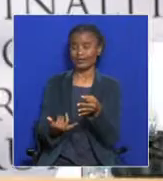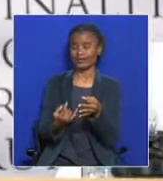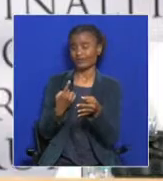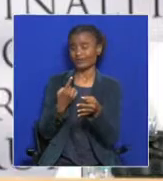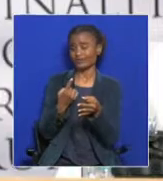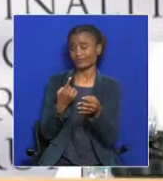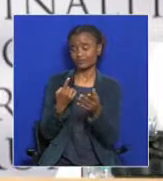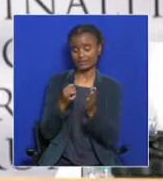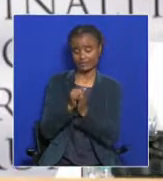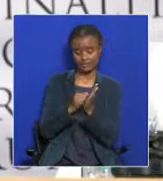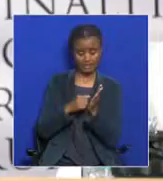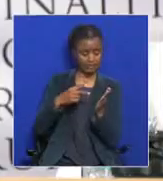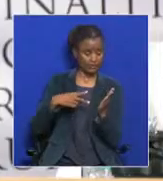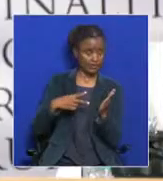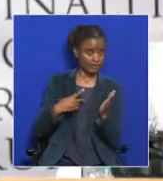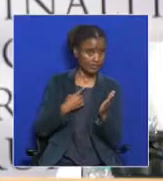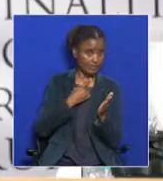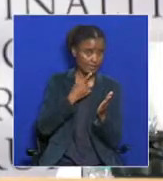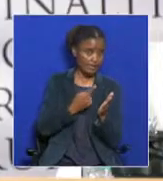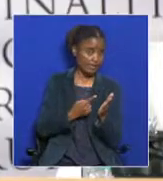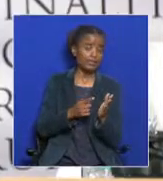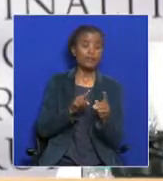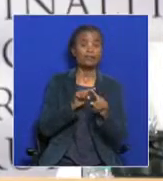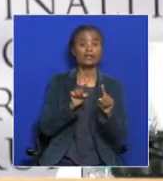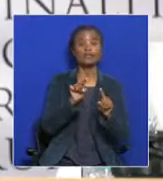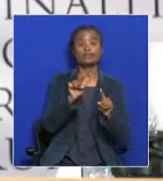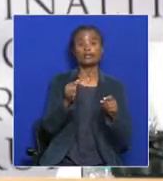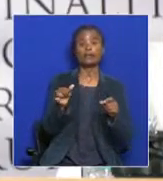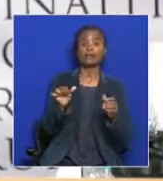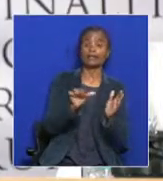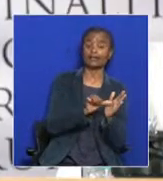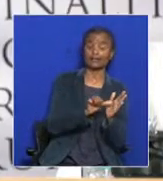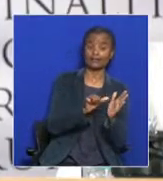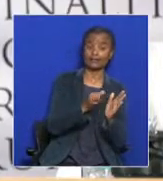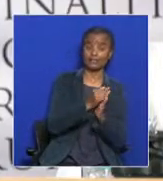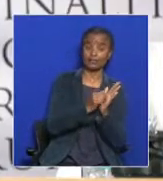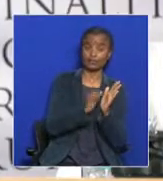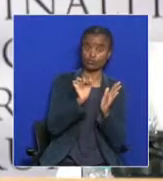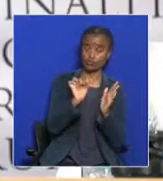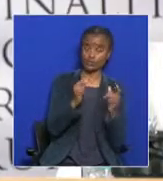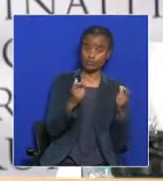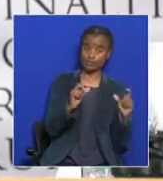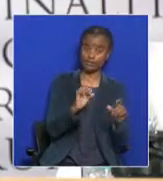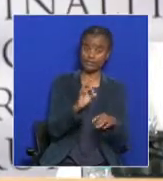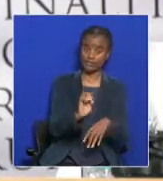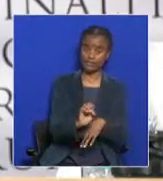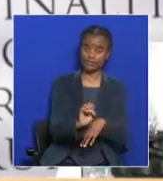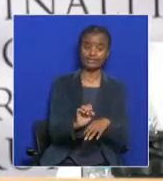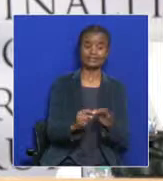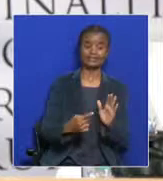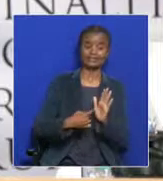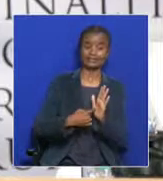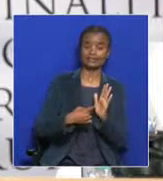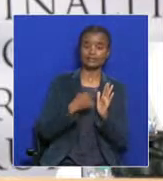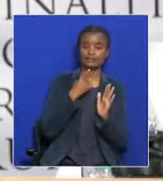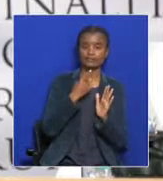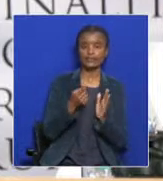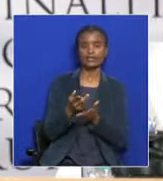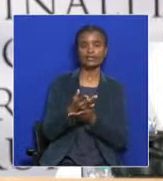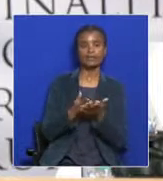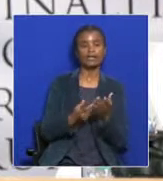I'll go back to your paragraph 30, your statement. Now, your statement, and once again is the engagement you had with the chair, and your